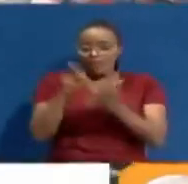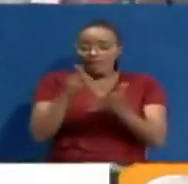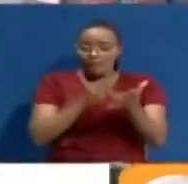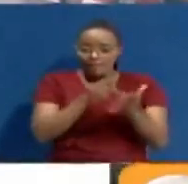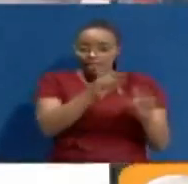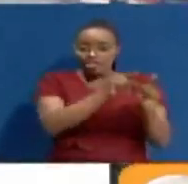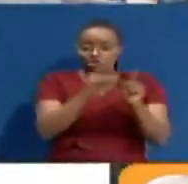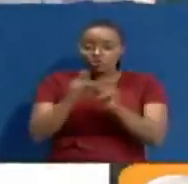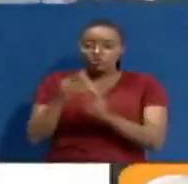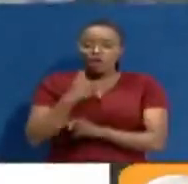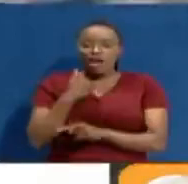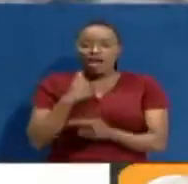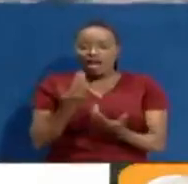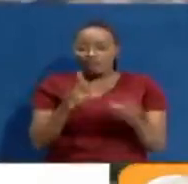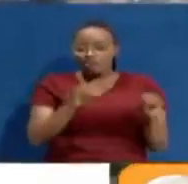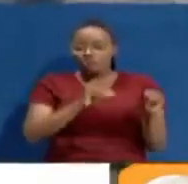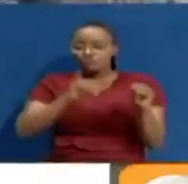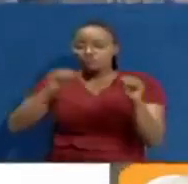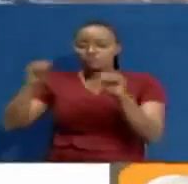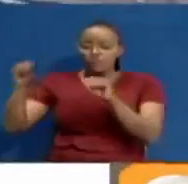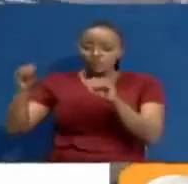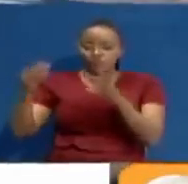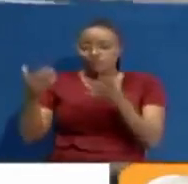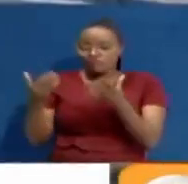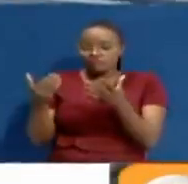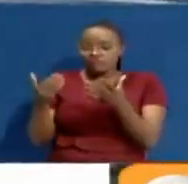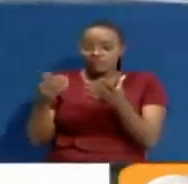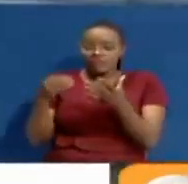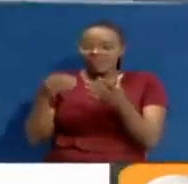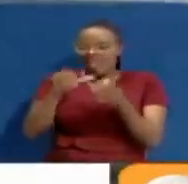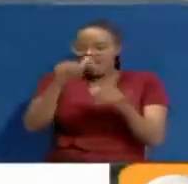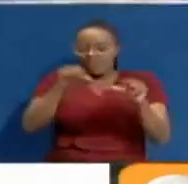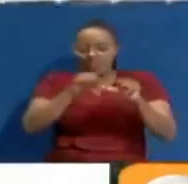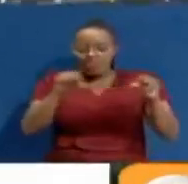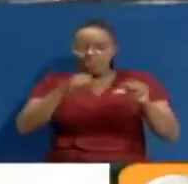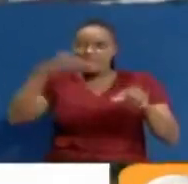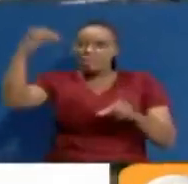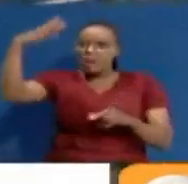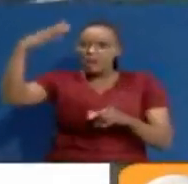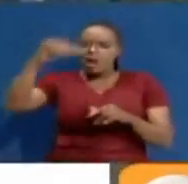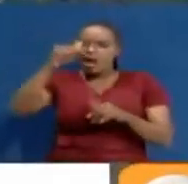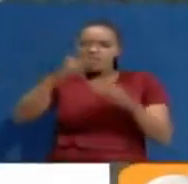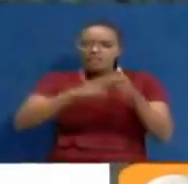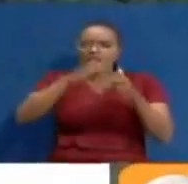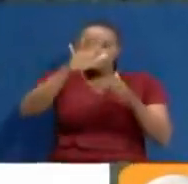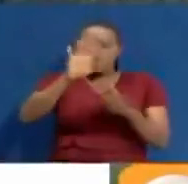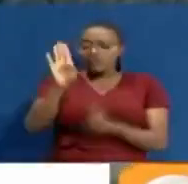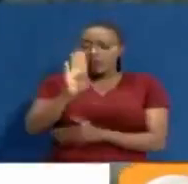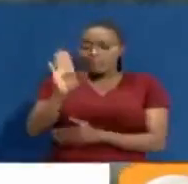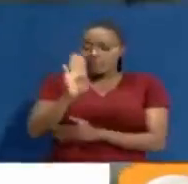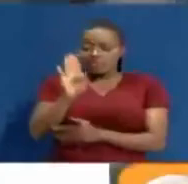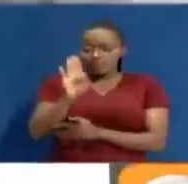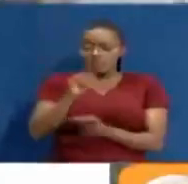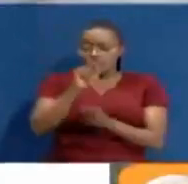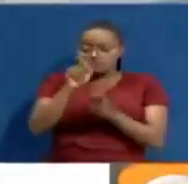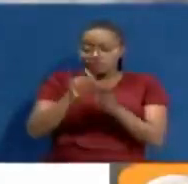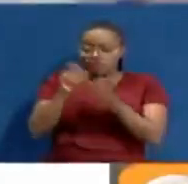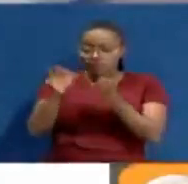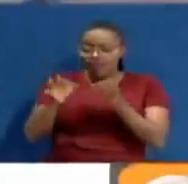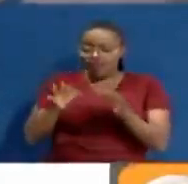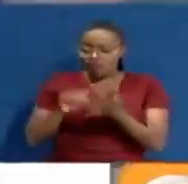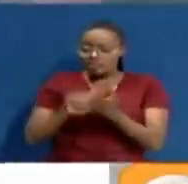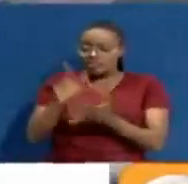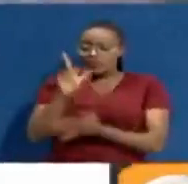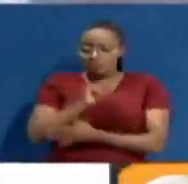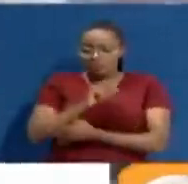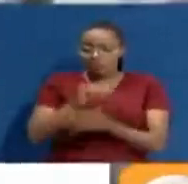and moving the utilities like power and other cables, the rest, 65 billion, is actually on the account